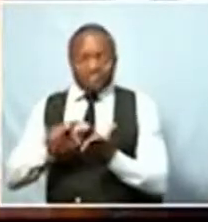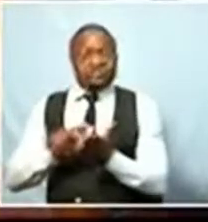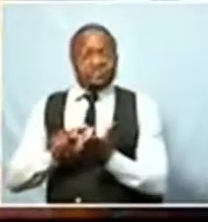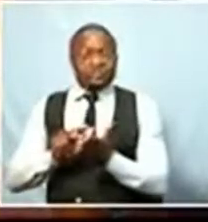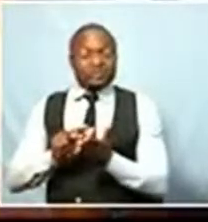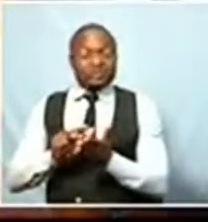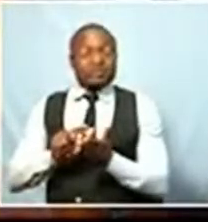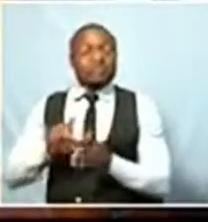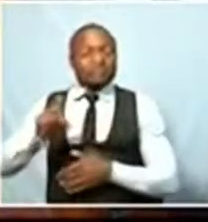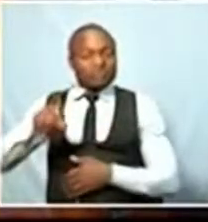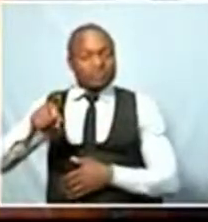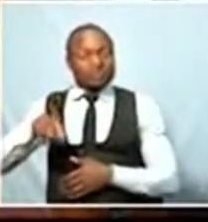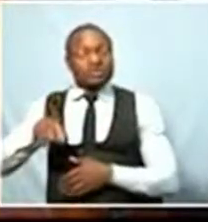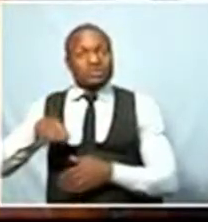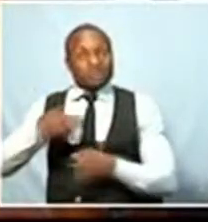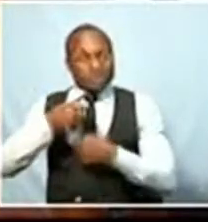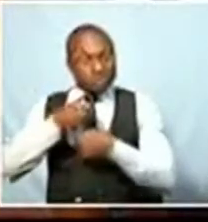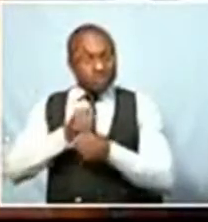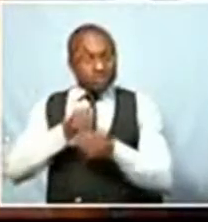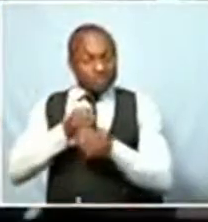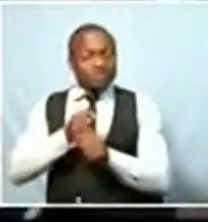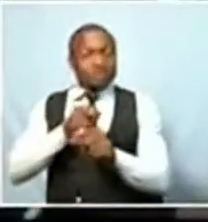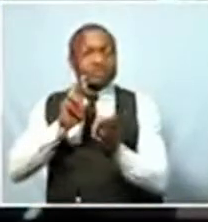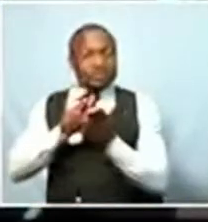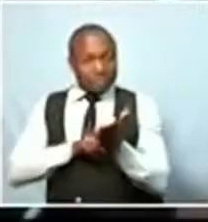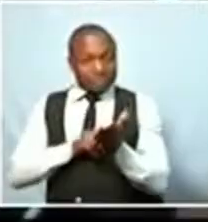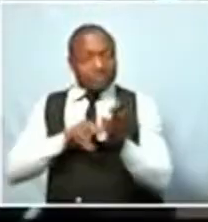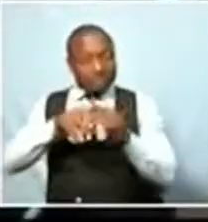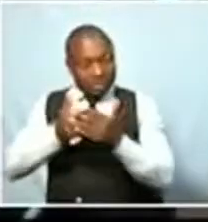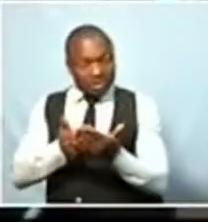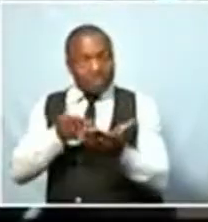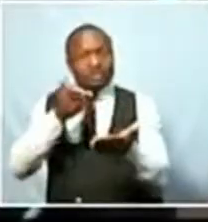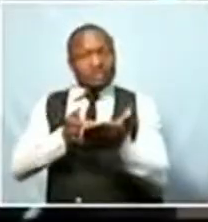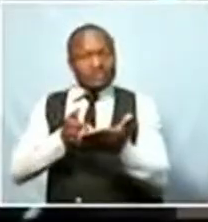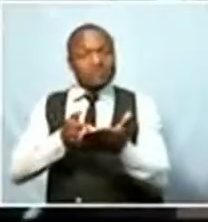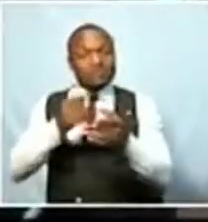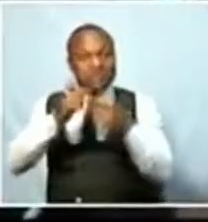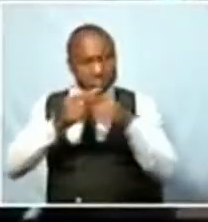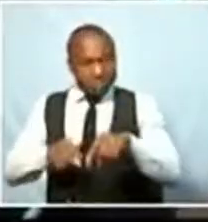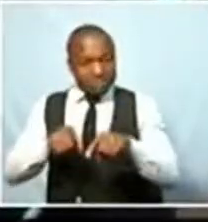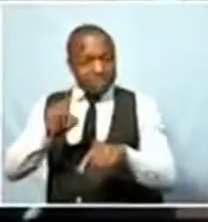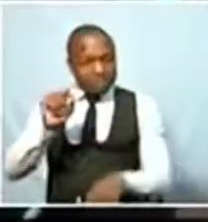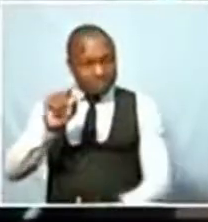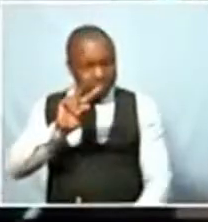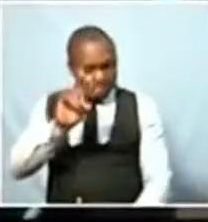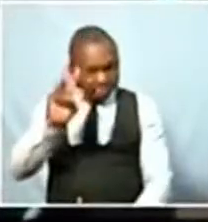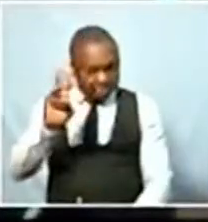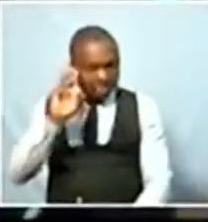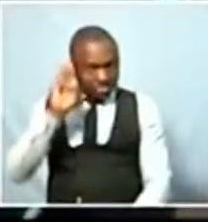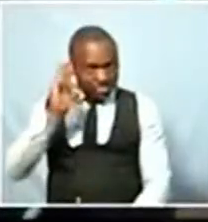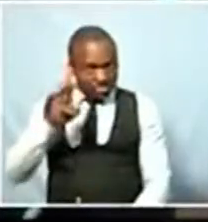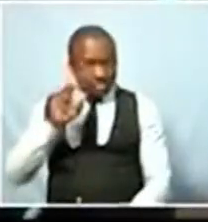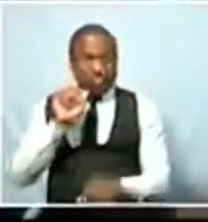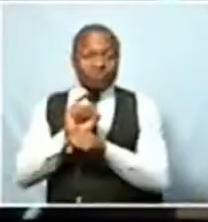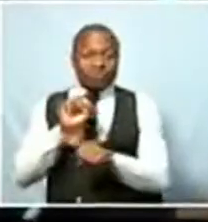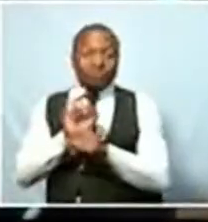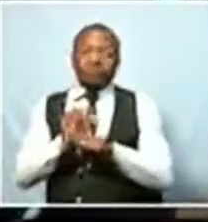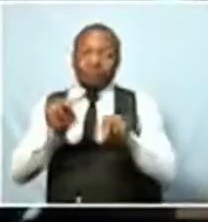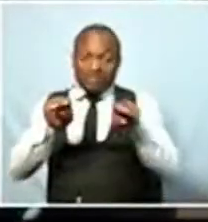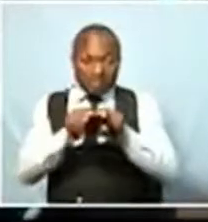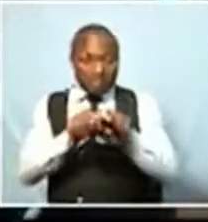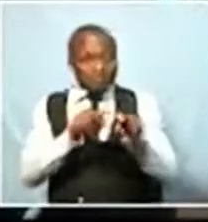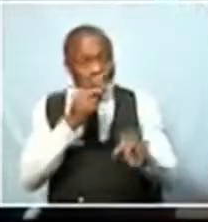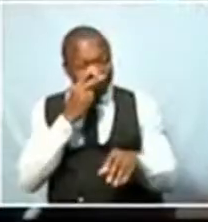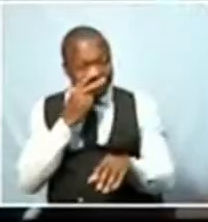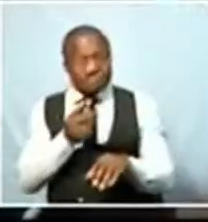develop the guidelines, the regulation, how this will be done. So for 2026, we will operate normal as you've seen in the budget,